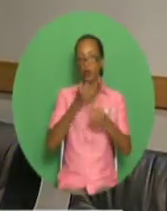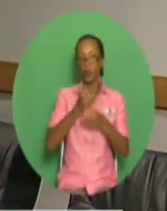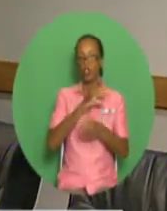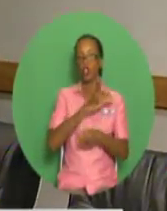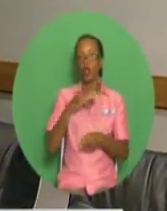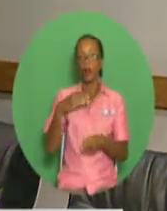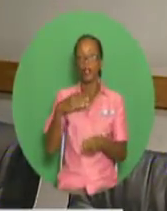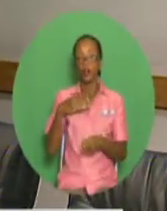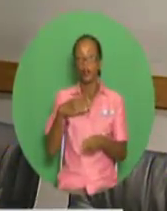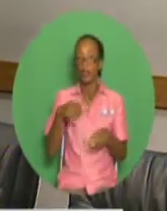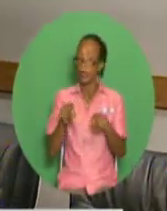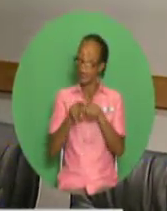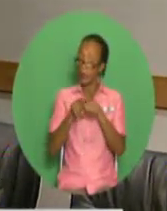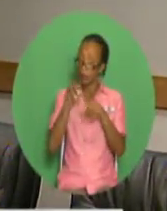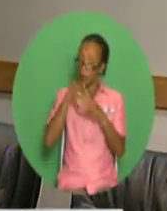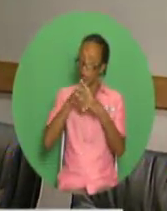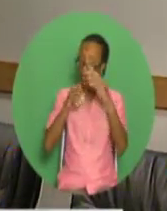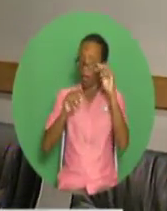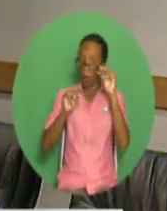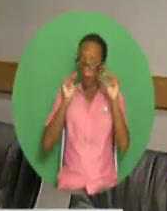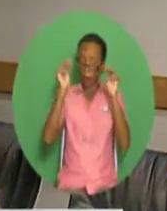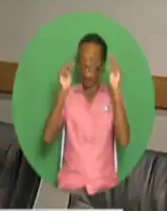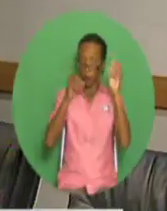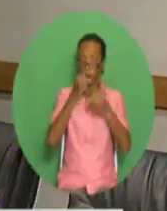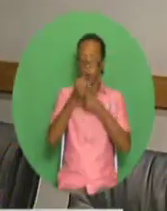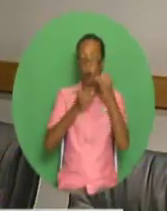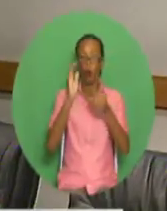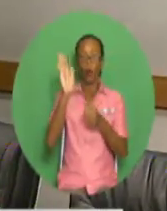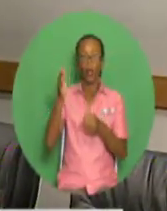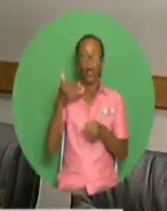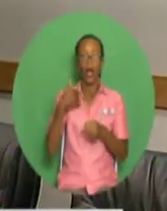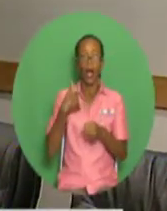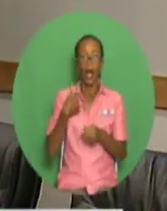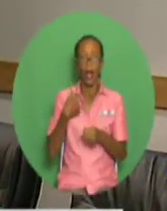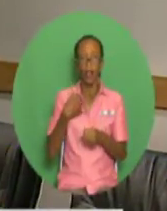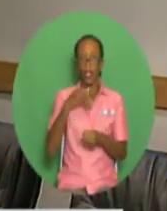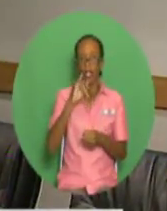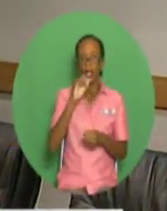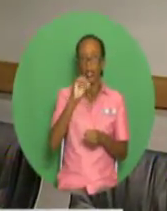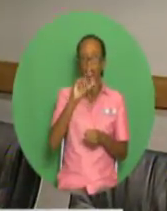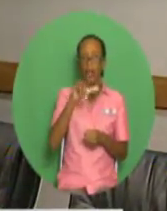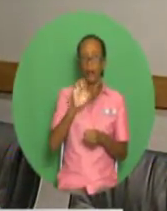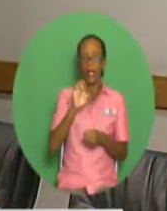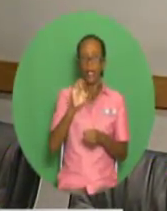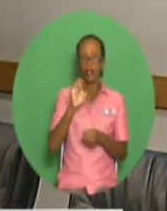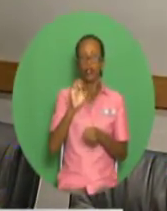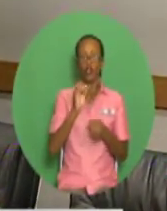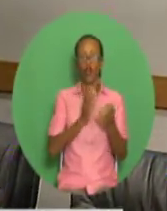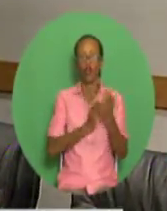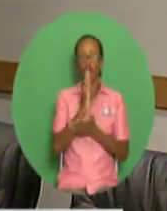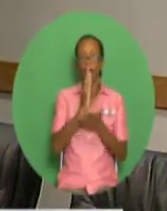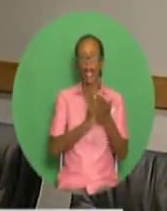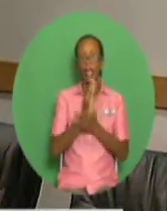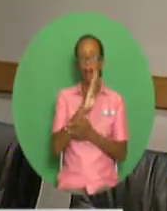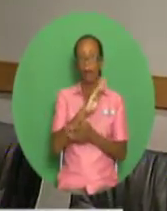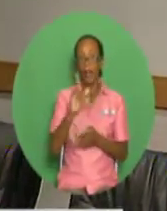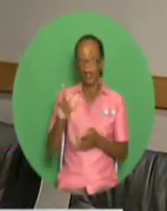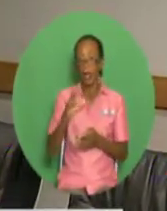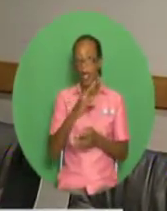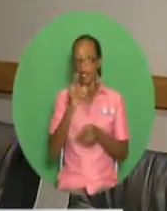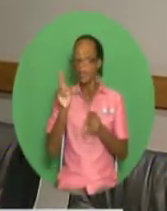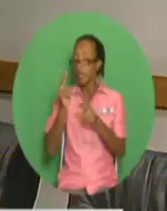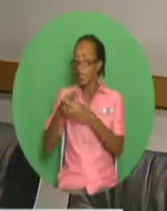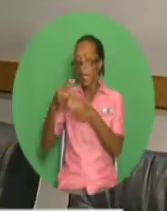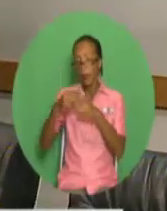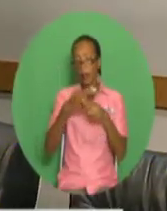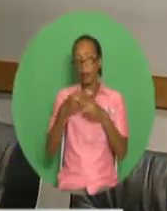at the Ministry of Sports. For the first time, we're going to have an image rights bill. And for the first time, we're going to be having naming rights for our new facilities. Now, you